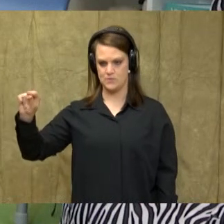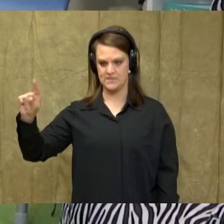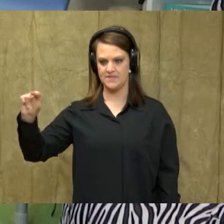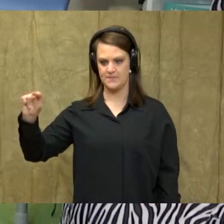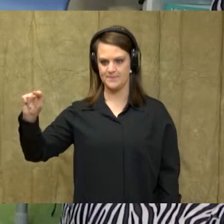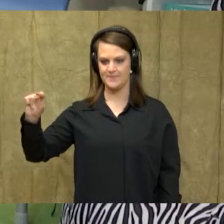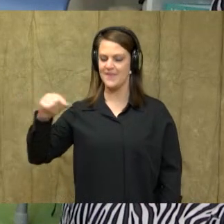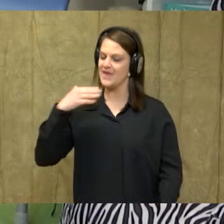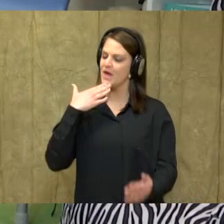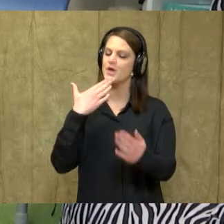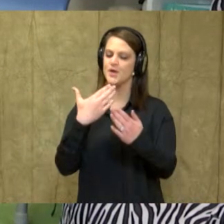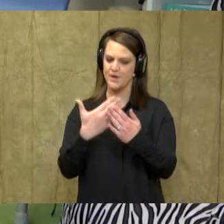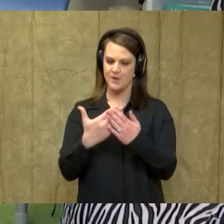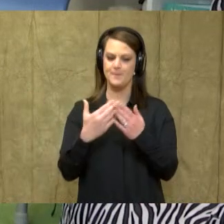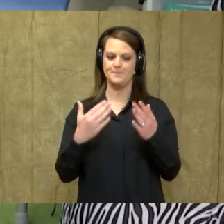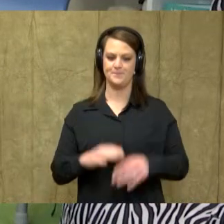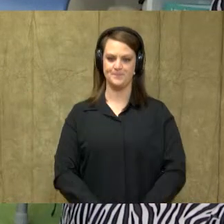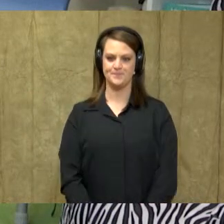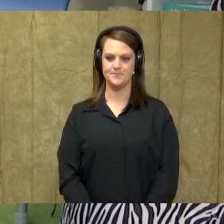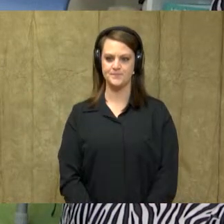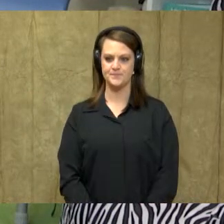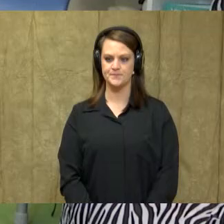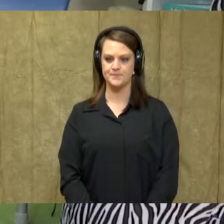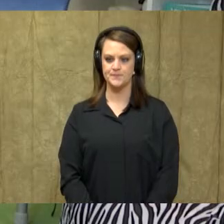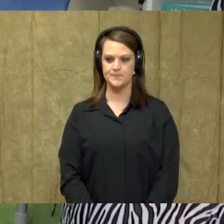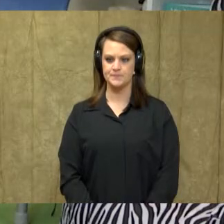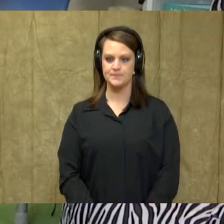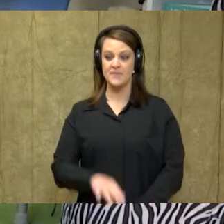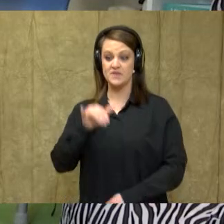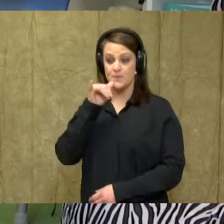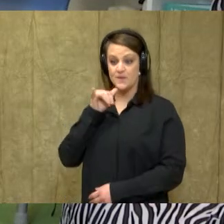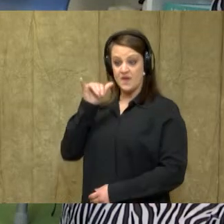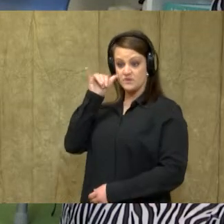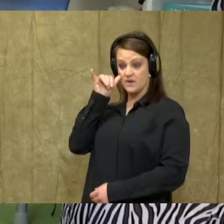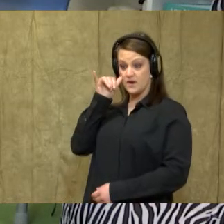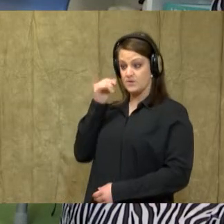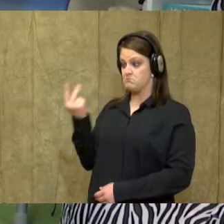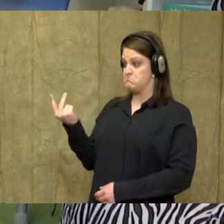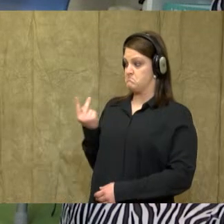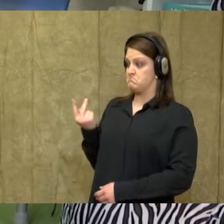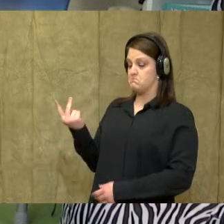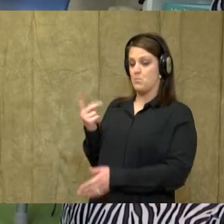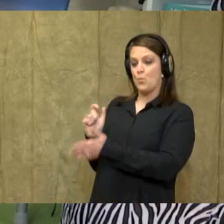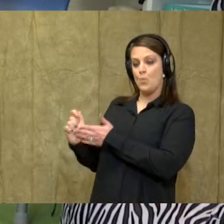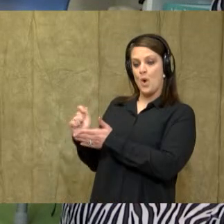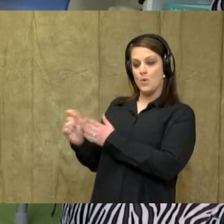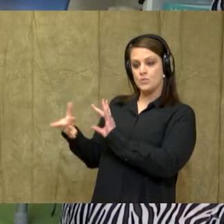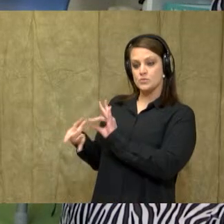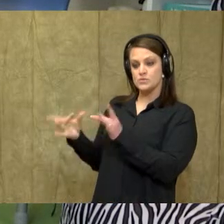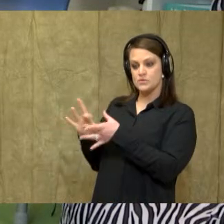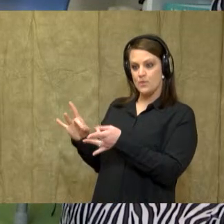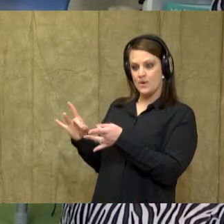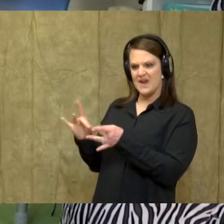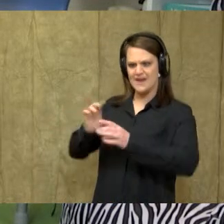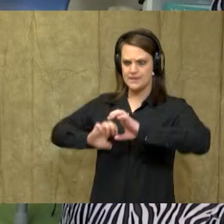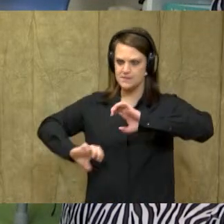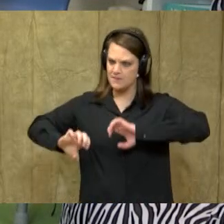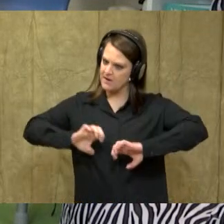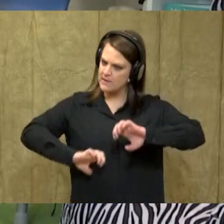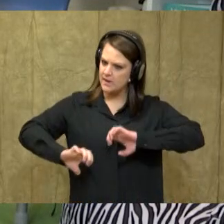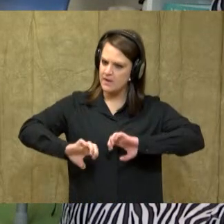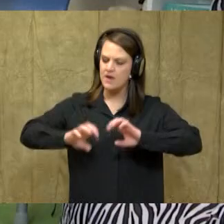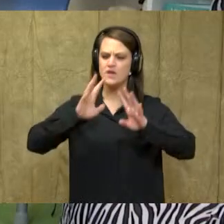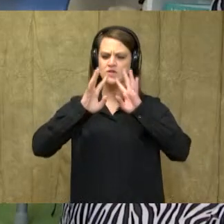2020. Very good. So yesterday, Miss Smith read a story, and I did an experiment where we talked